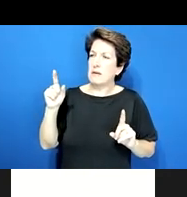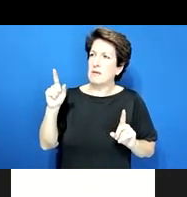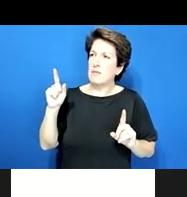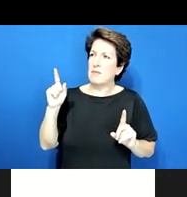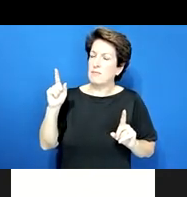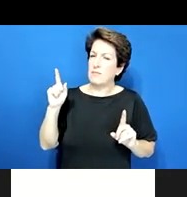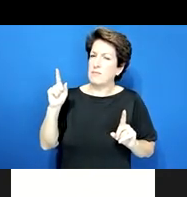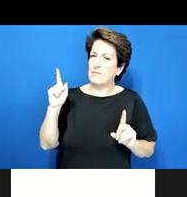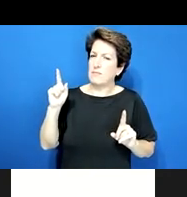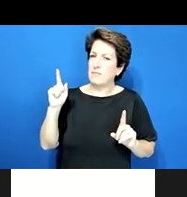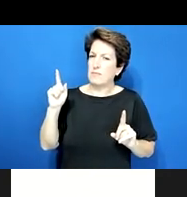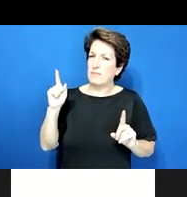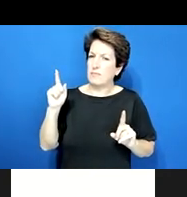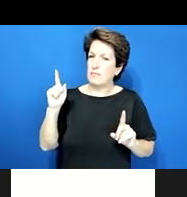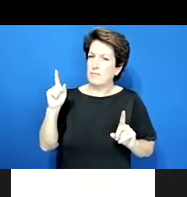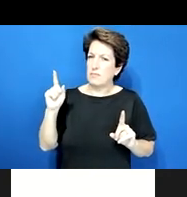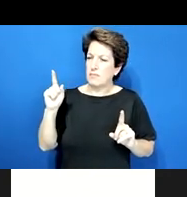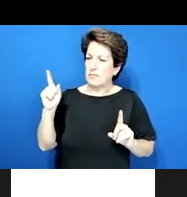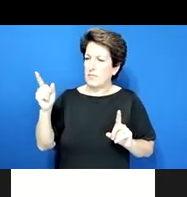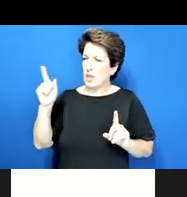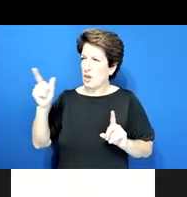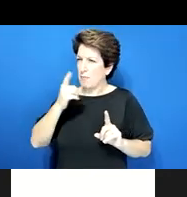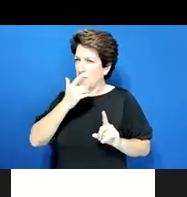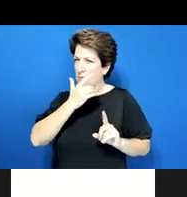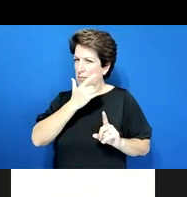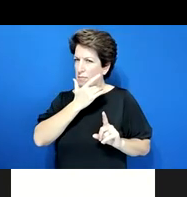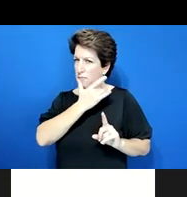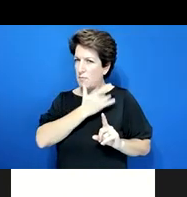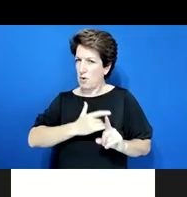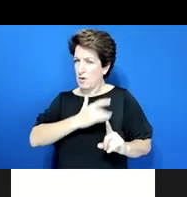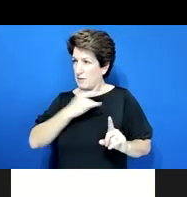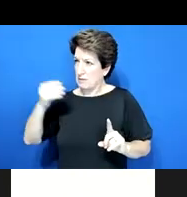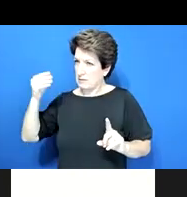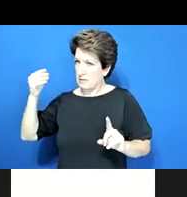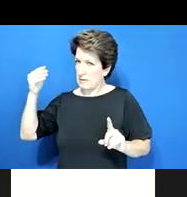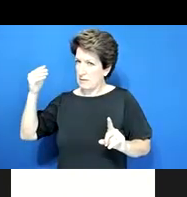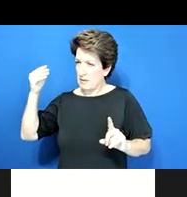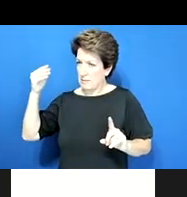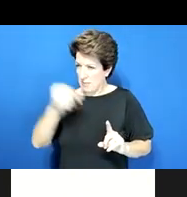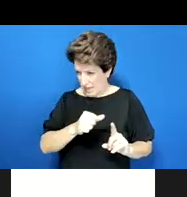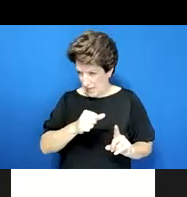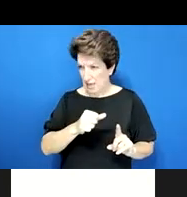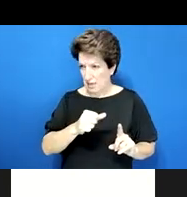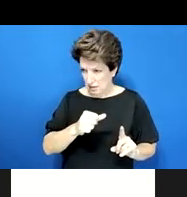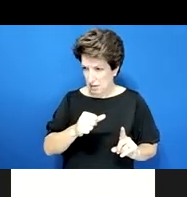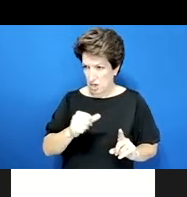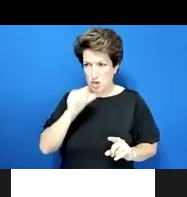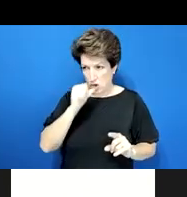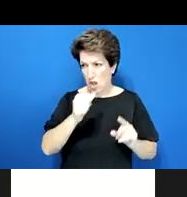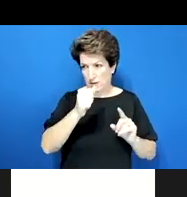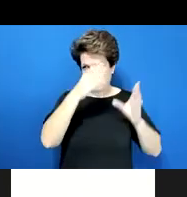the person can pay their own, like who does not take a vaccine, they go Right. for the test, they have to pay their